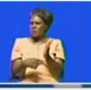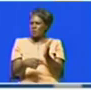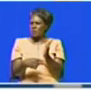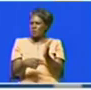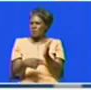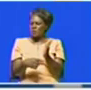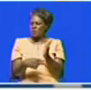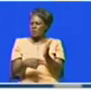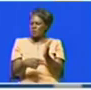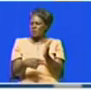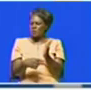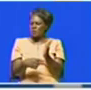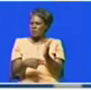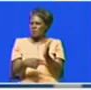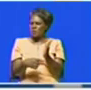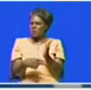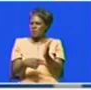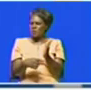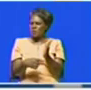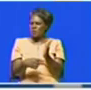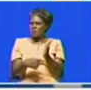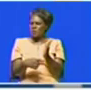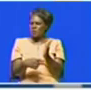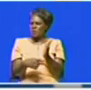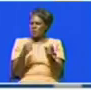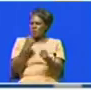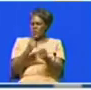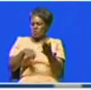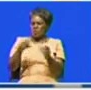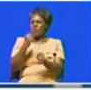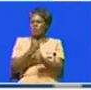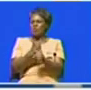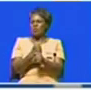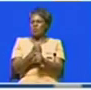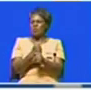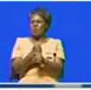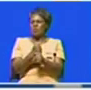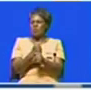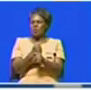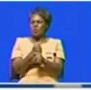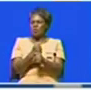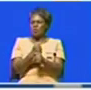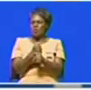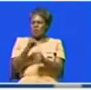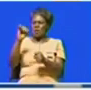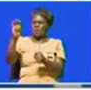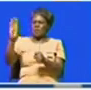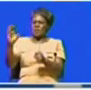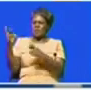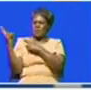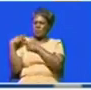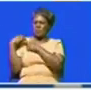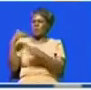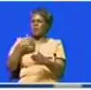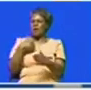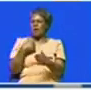At what point do they then do what they are supposed to do, which is the court said fresh elections, IEBC, which is mandated to do